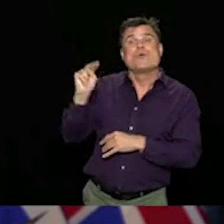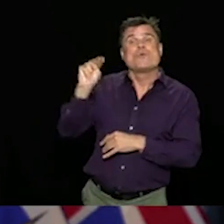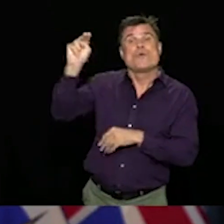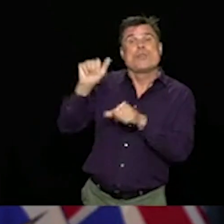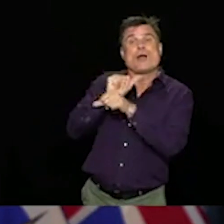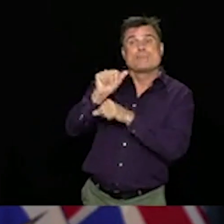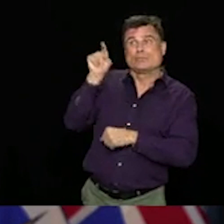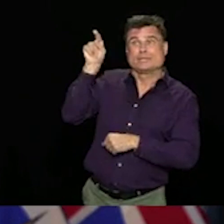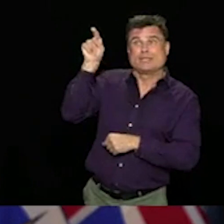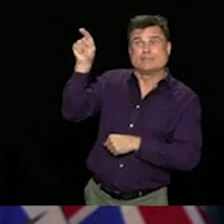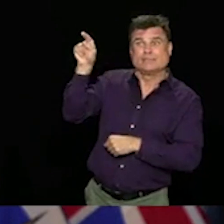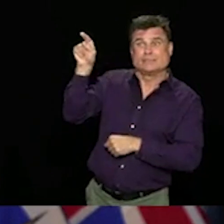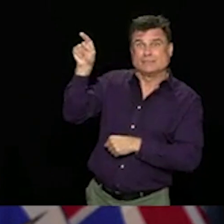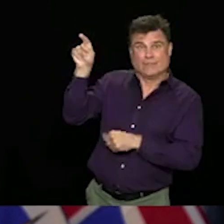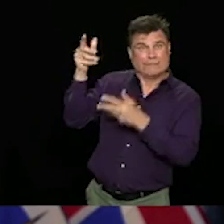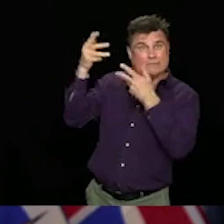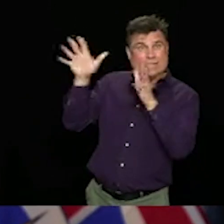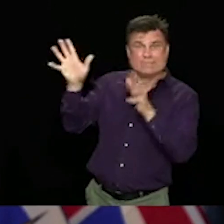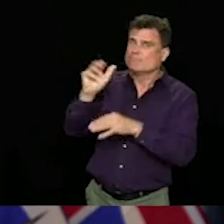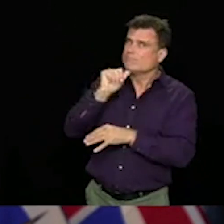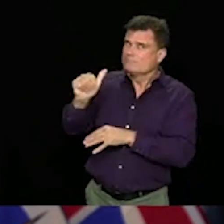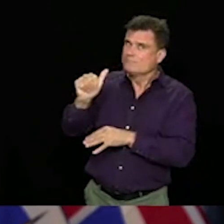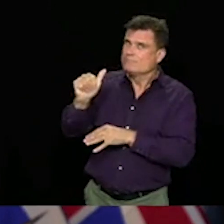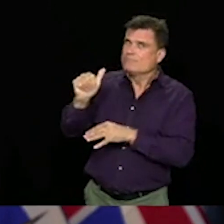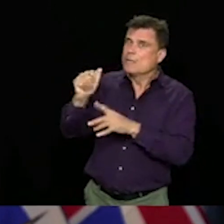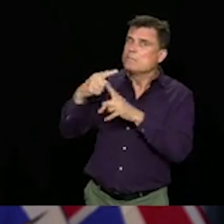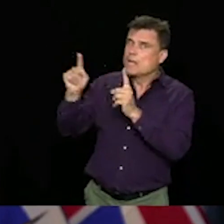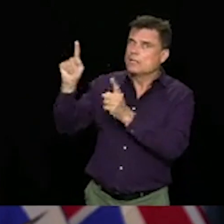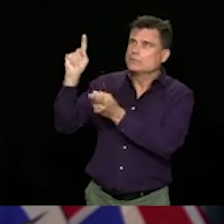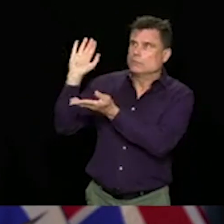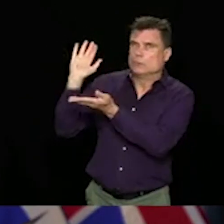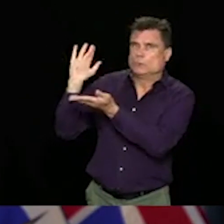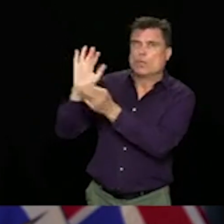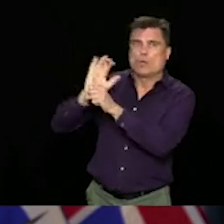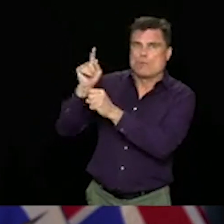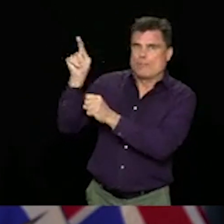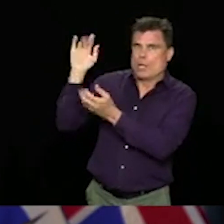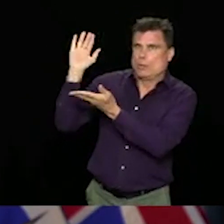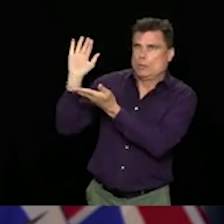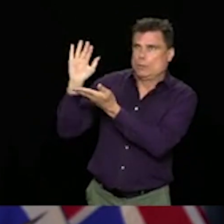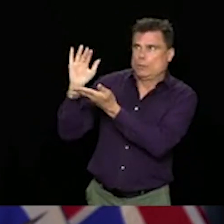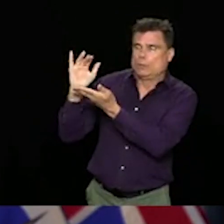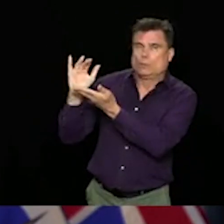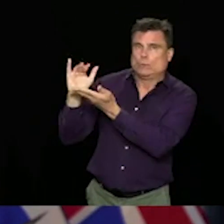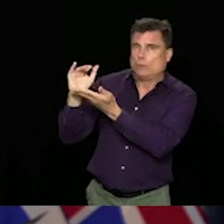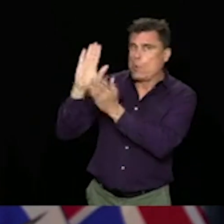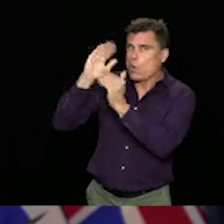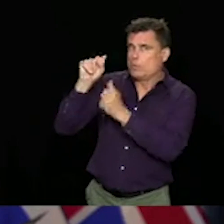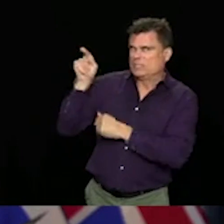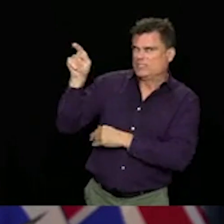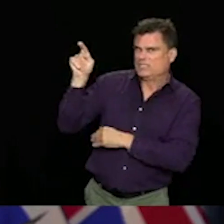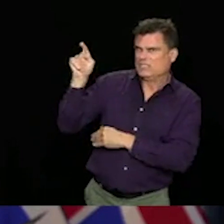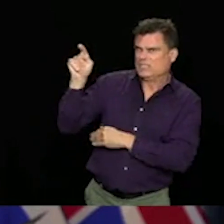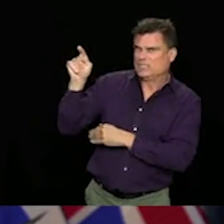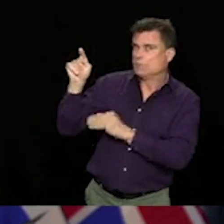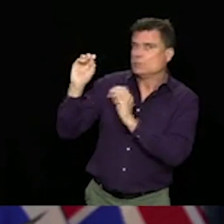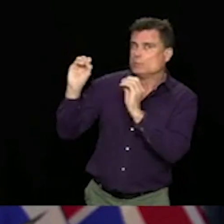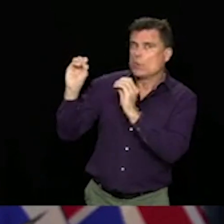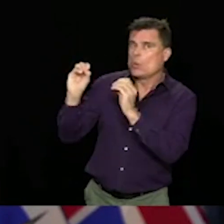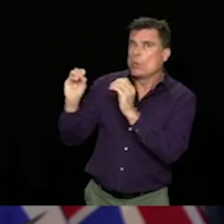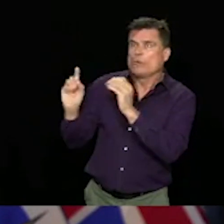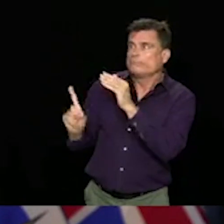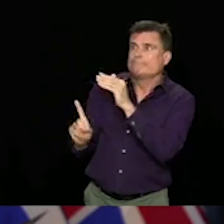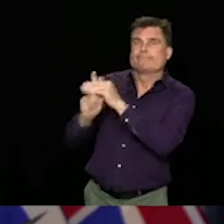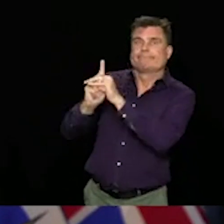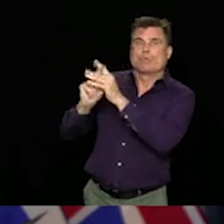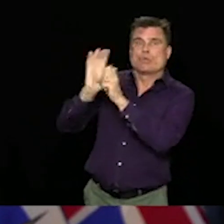is thankfully winding down. It is not yet over, but as we go through the incubation period, we're hopeful, if there's no more cases, that it will